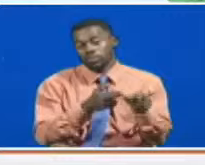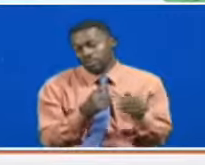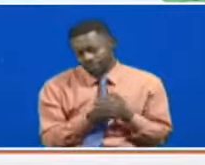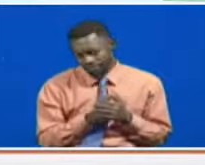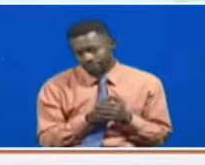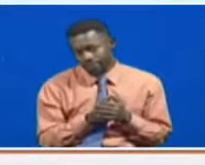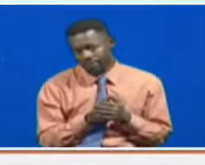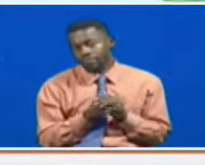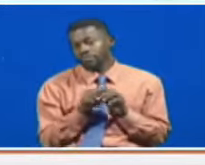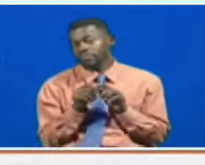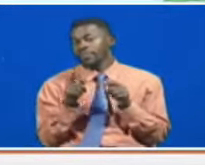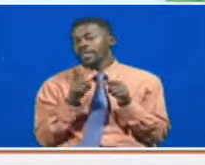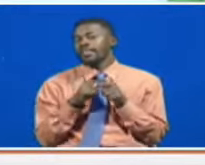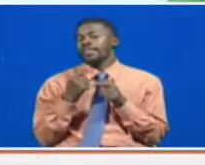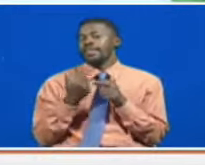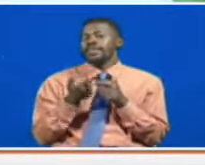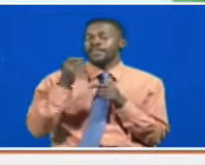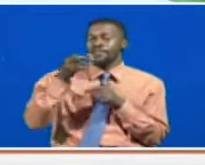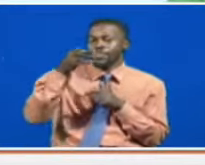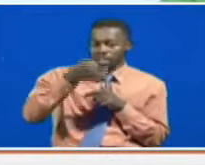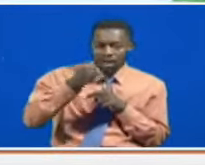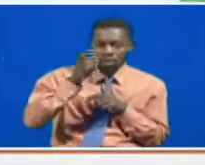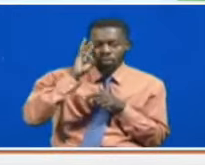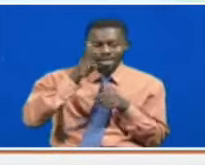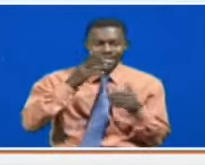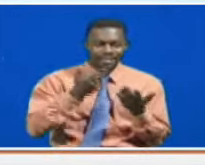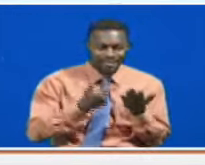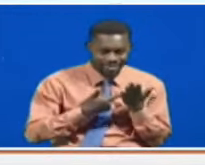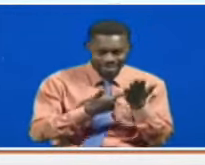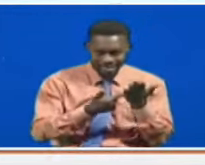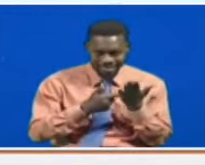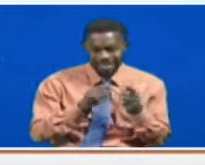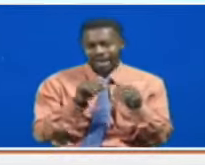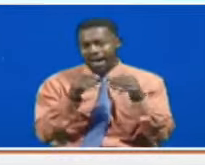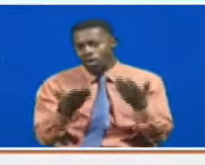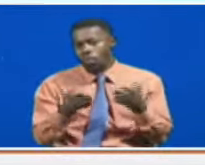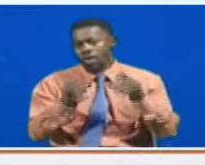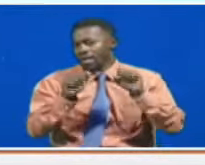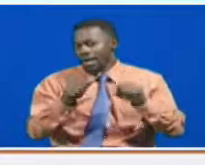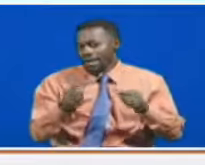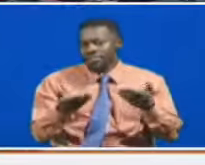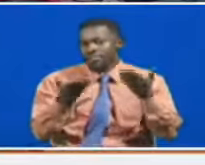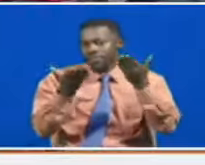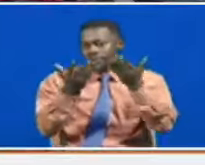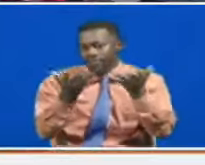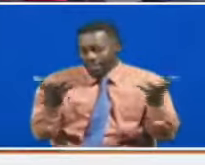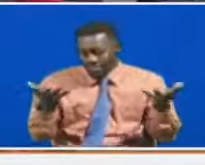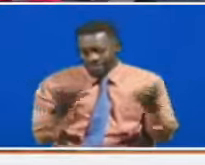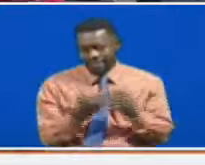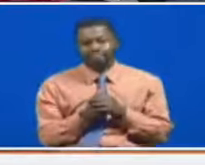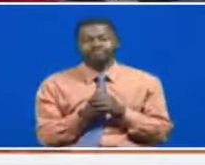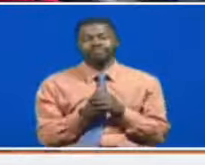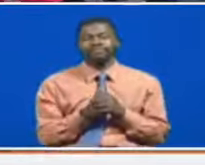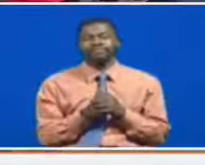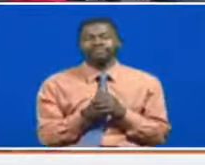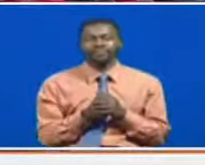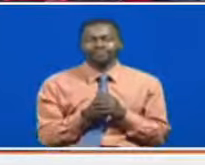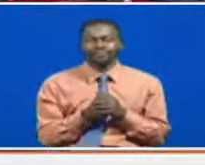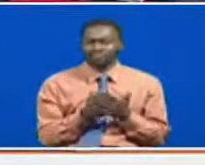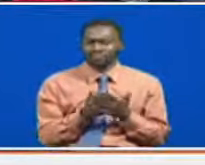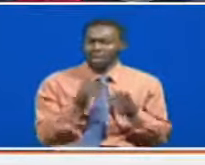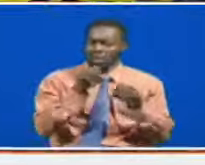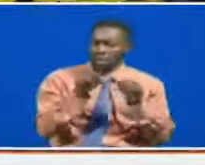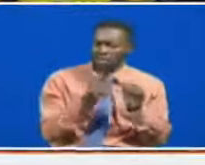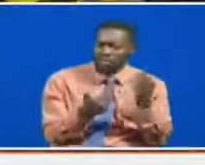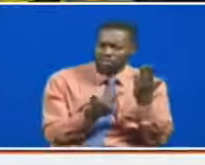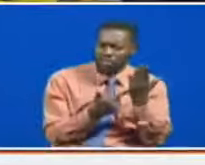Alafu pale mbele, tutaongea na nyinyi vile mambo itakavyo kwenda mbele. Themed around digital